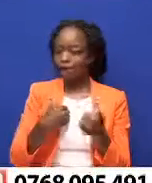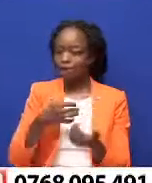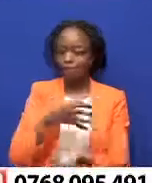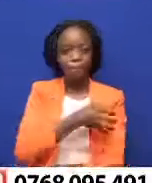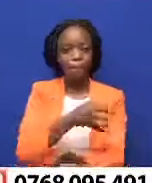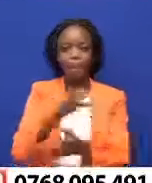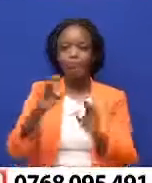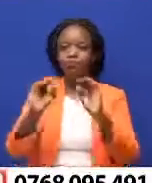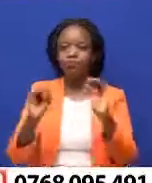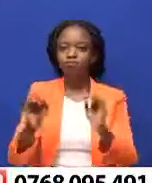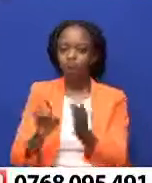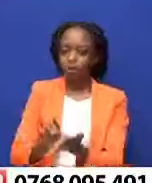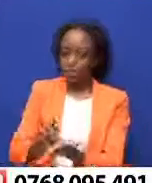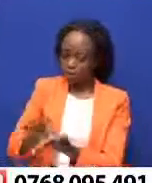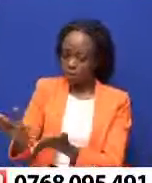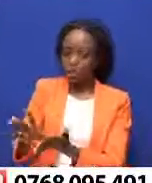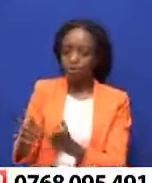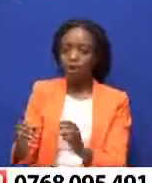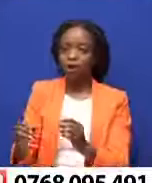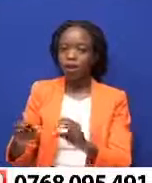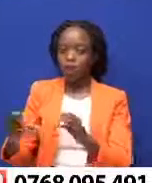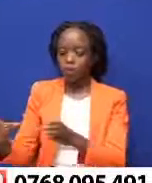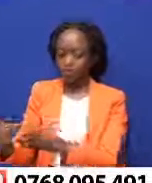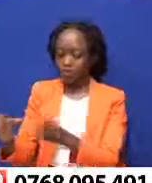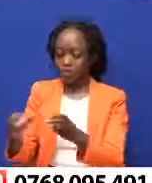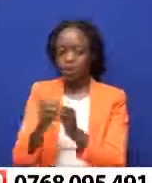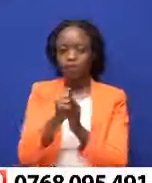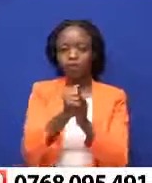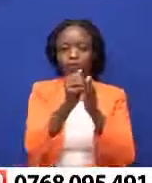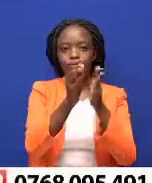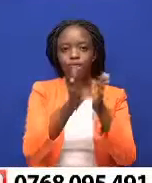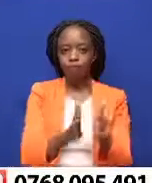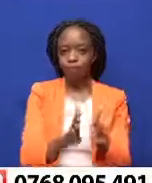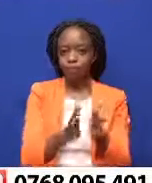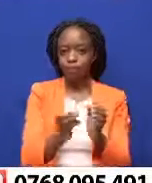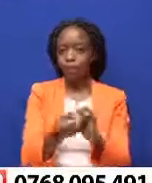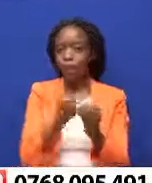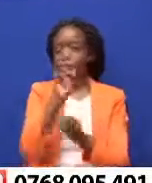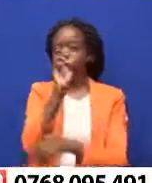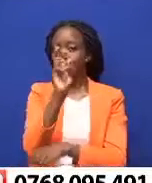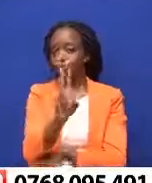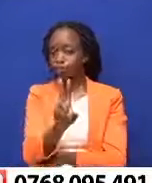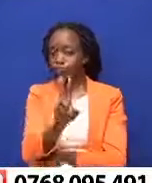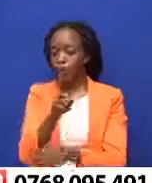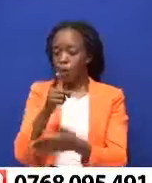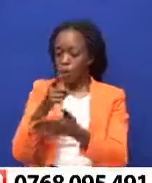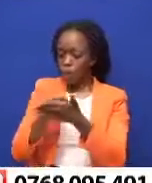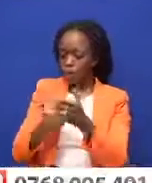powers to remove the party leader. We start from there. Secondly, what the coup...